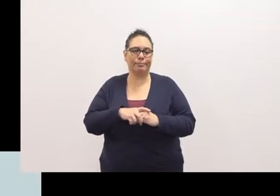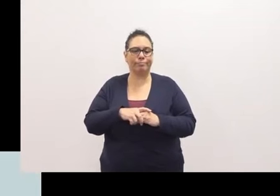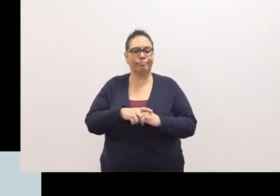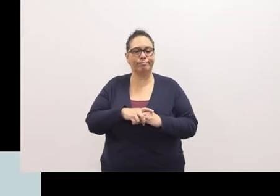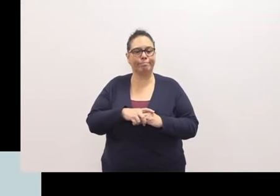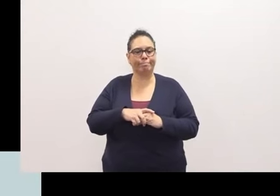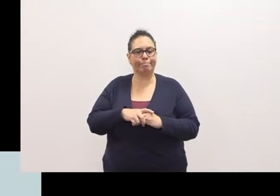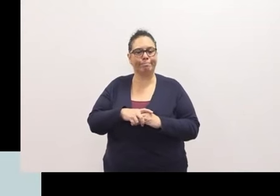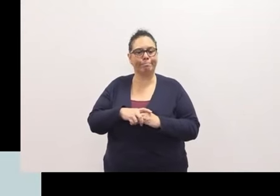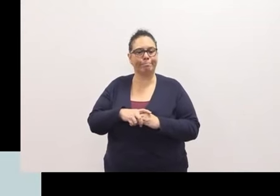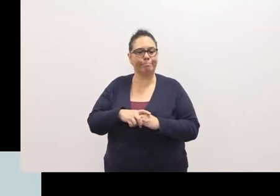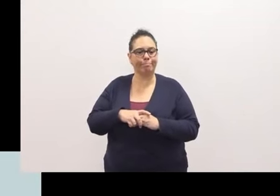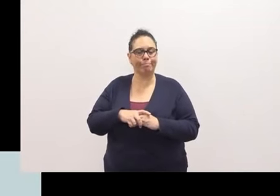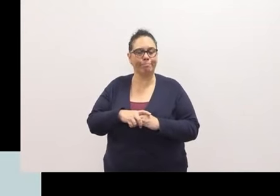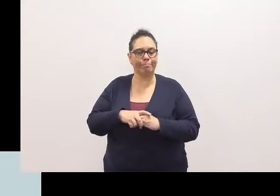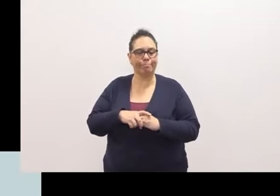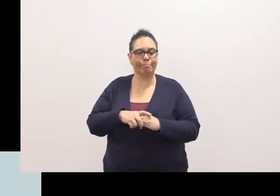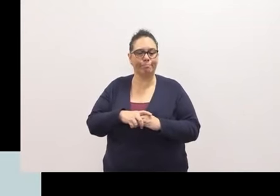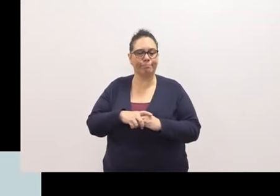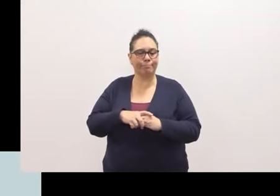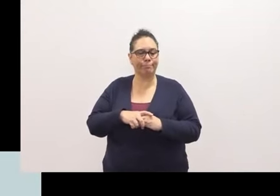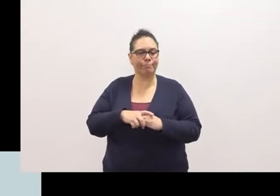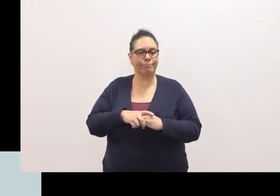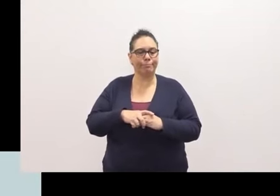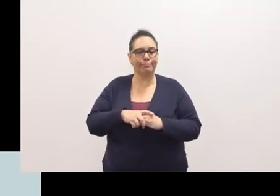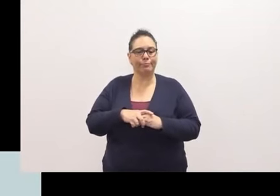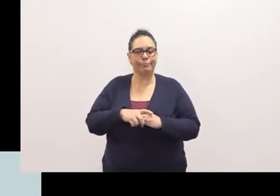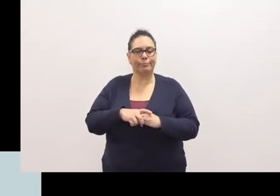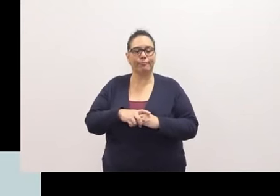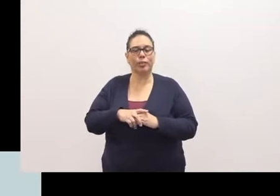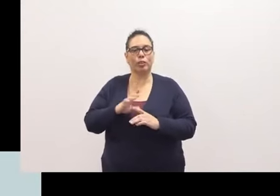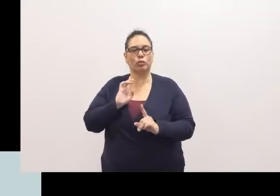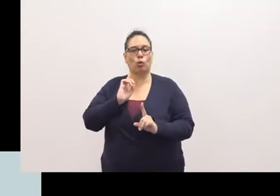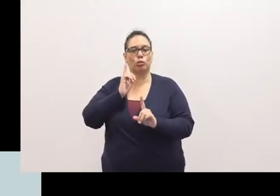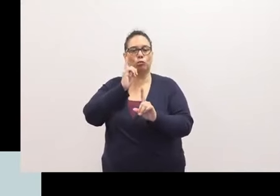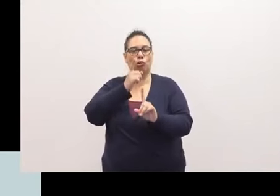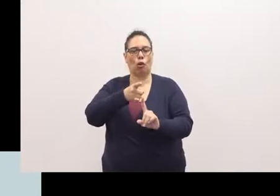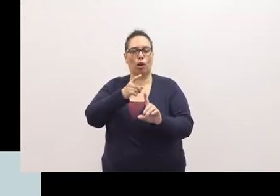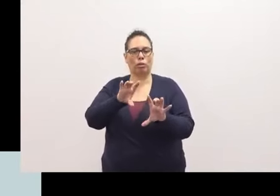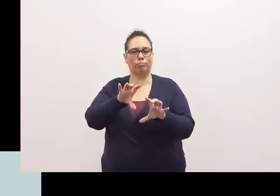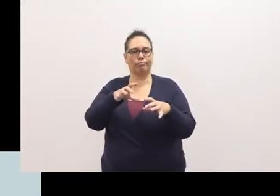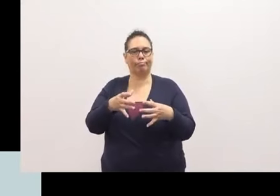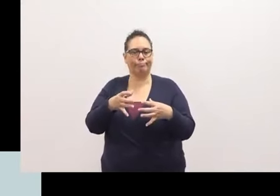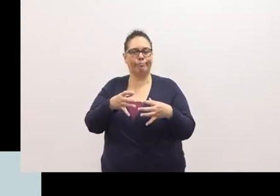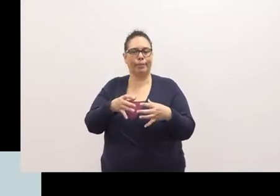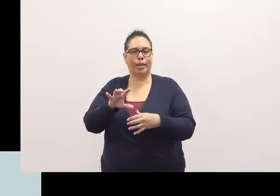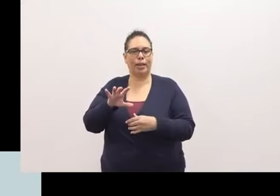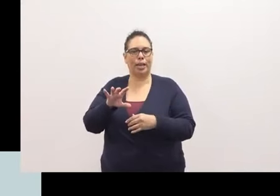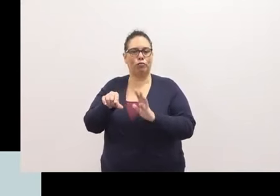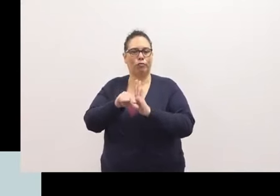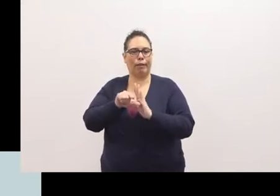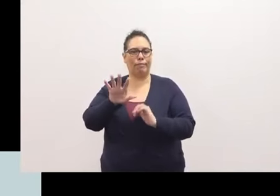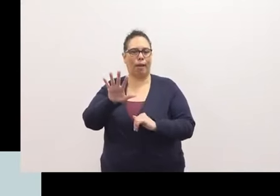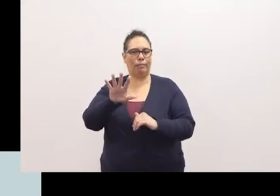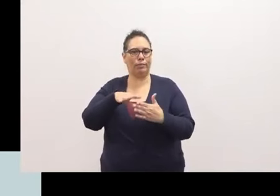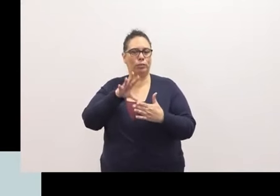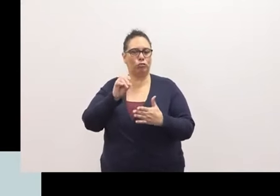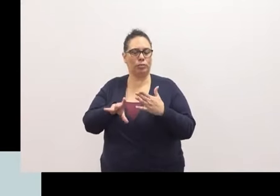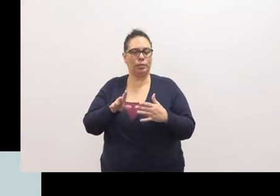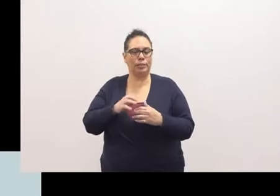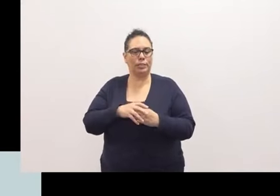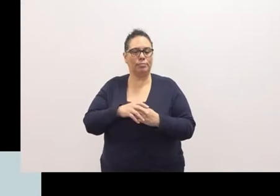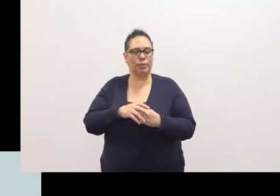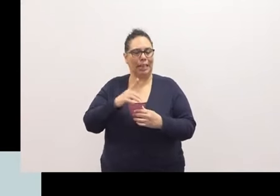As we move along, we want to move from our target cohort of grade 5 students. We think